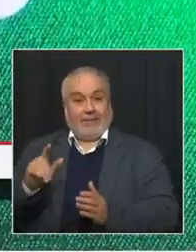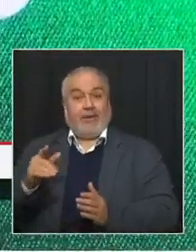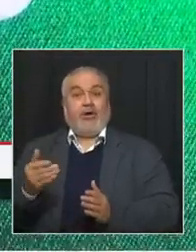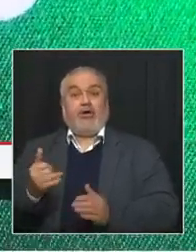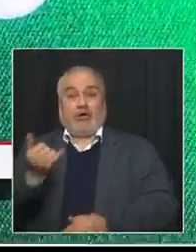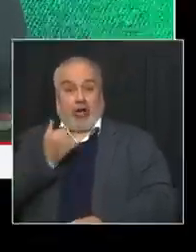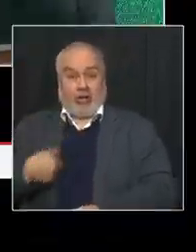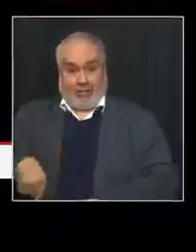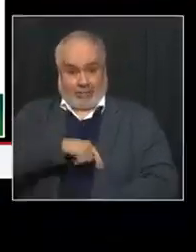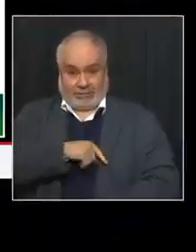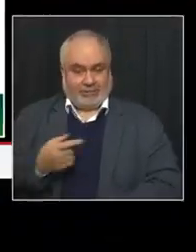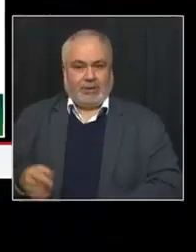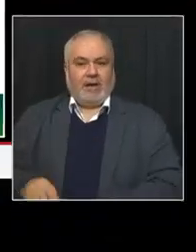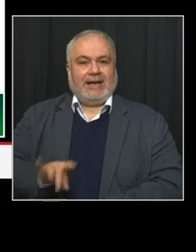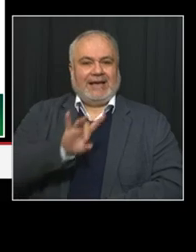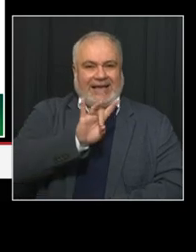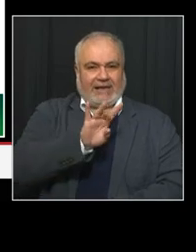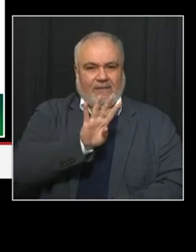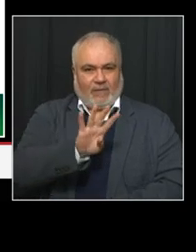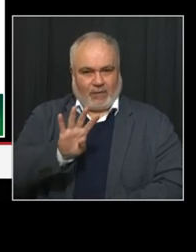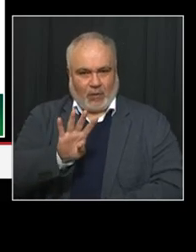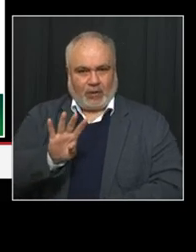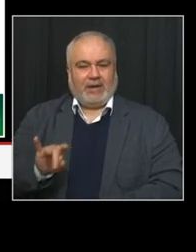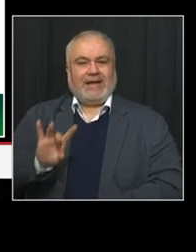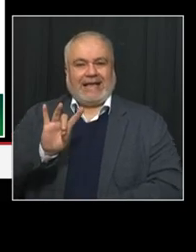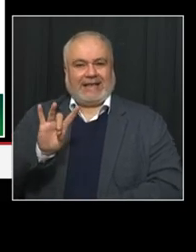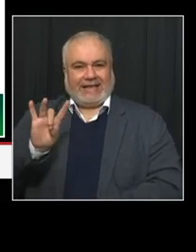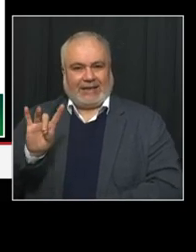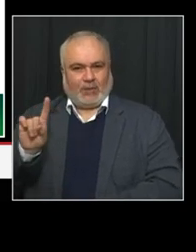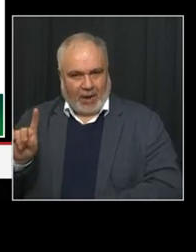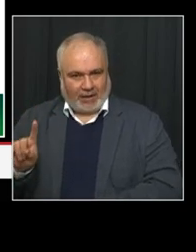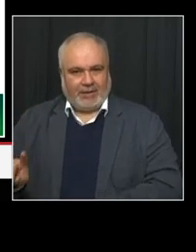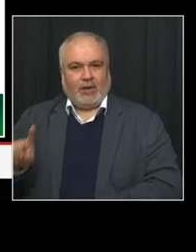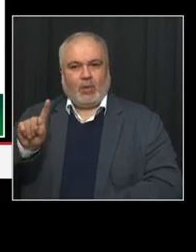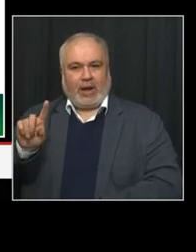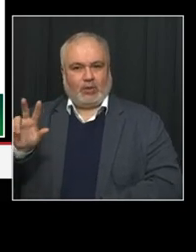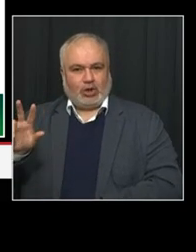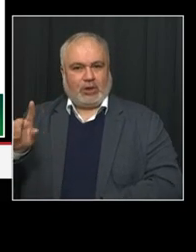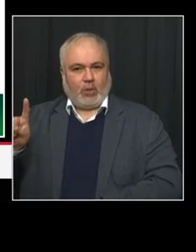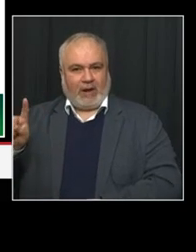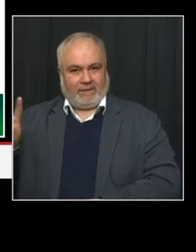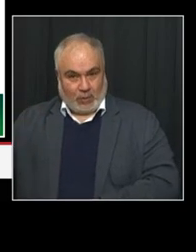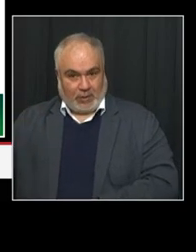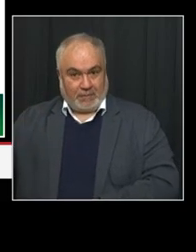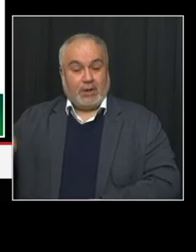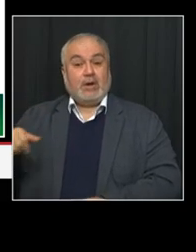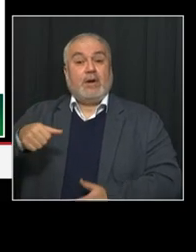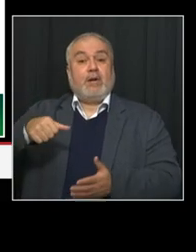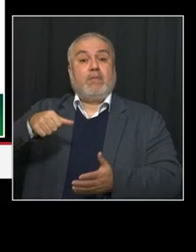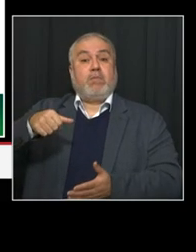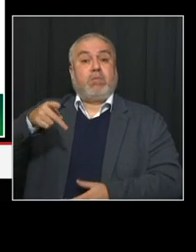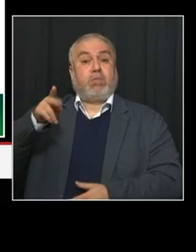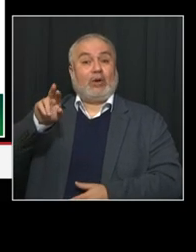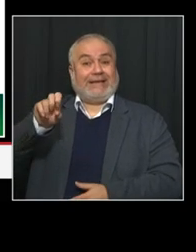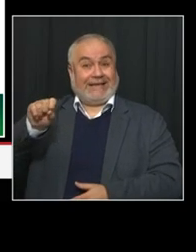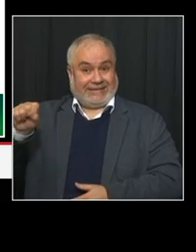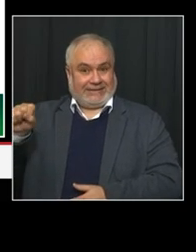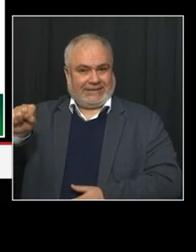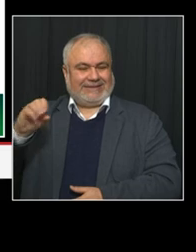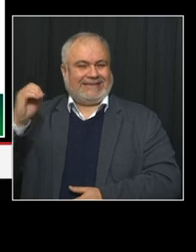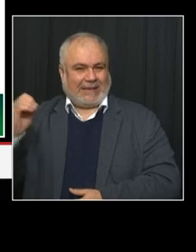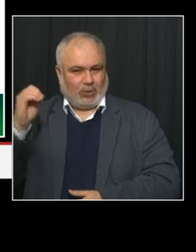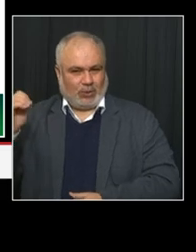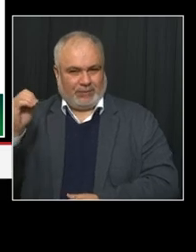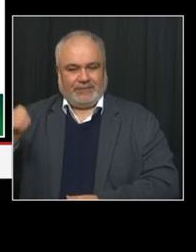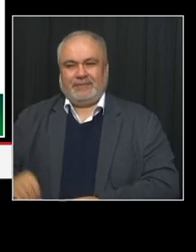844-881-1314. And if you have a question, press 0, and we'll try to get you into the queue. And for everyone who's watching us from a remote